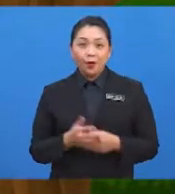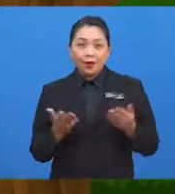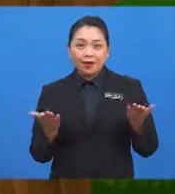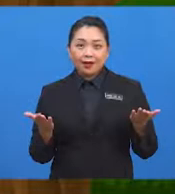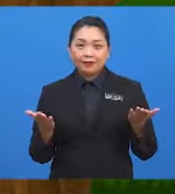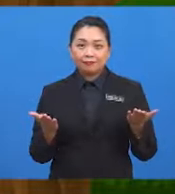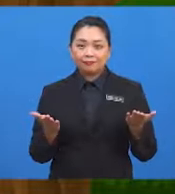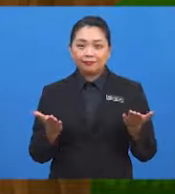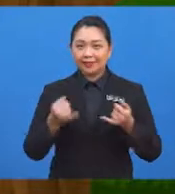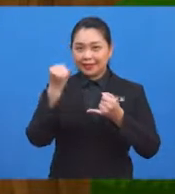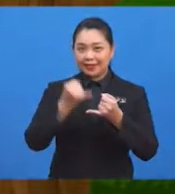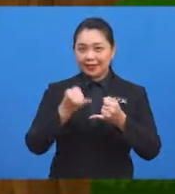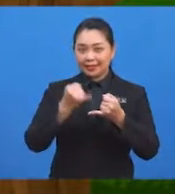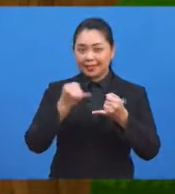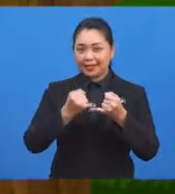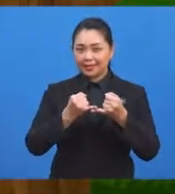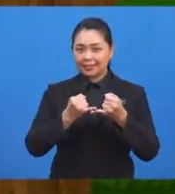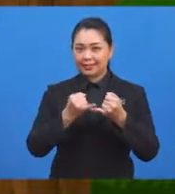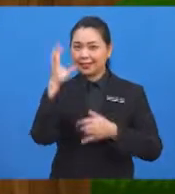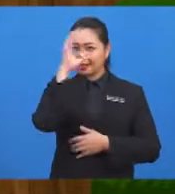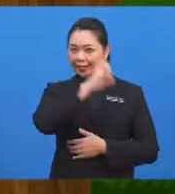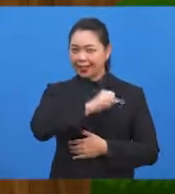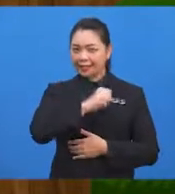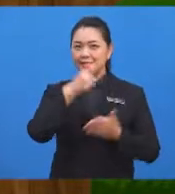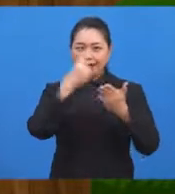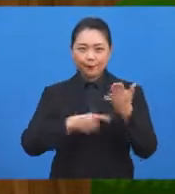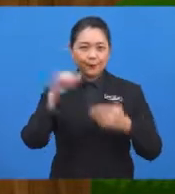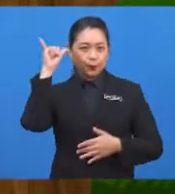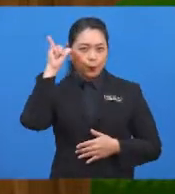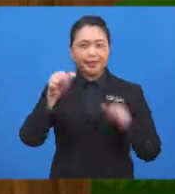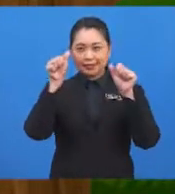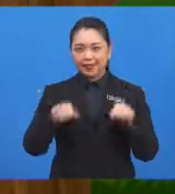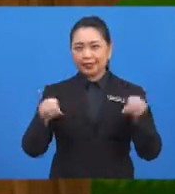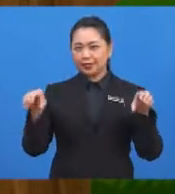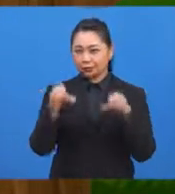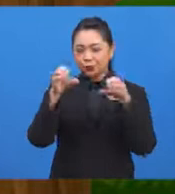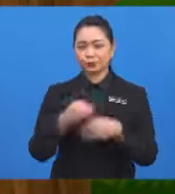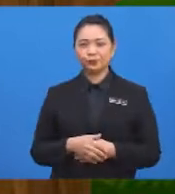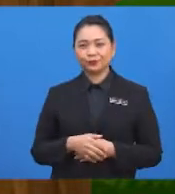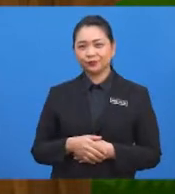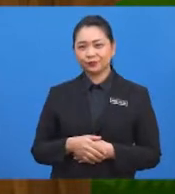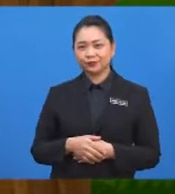Wow! Last one, everyone. Now guess what YOLO can do.